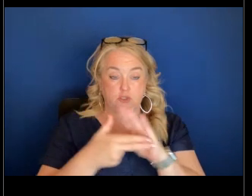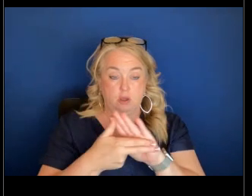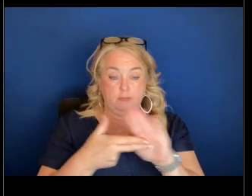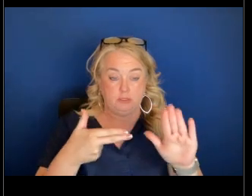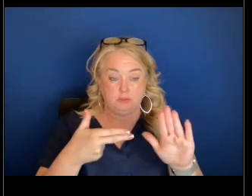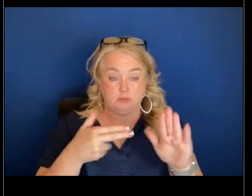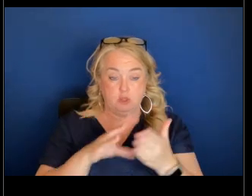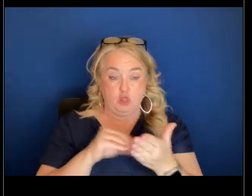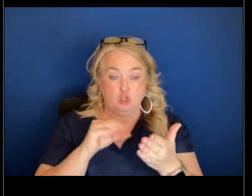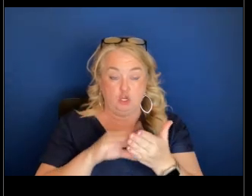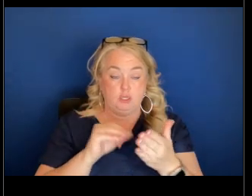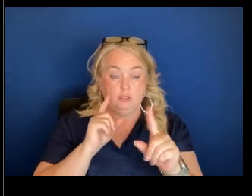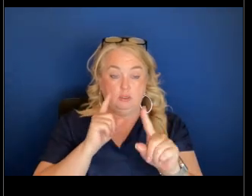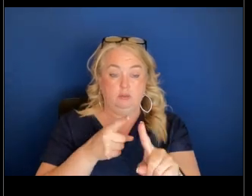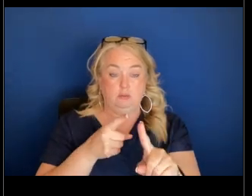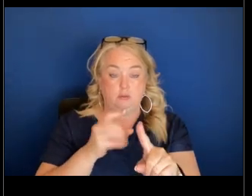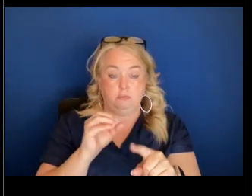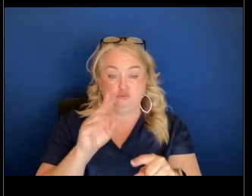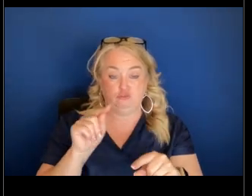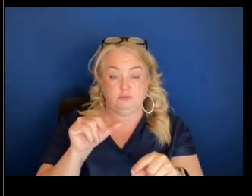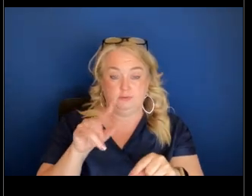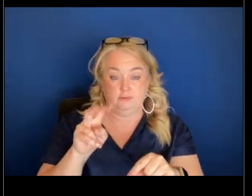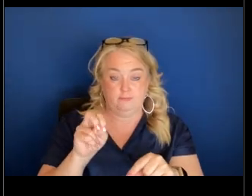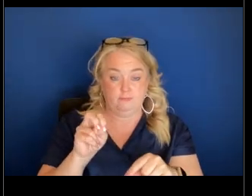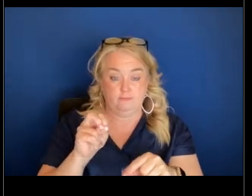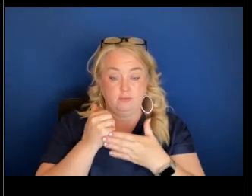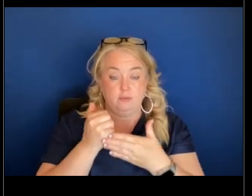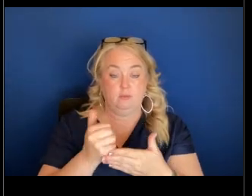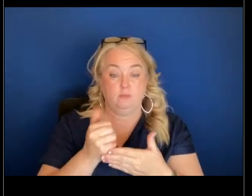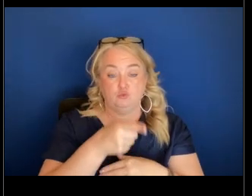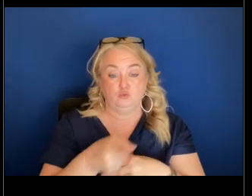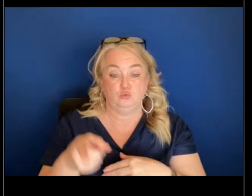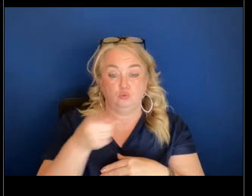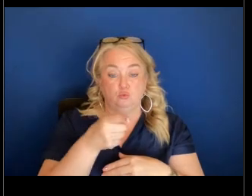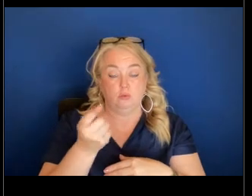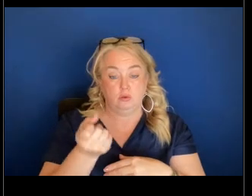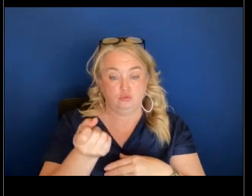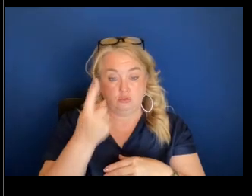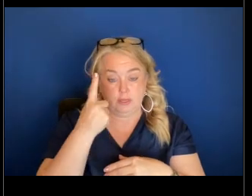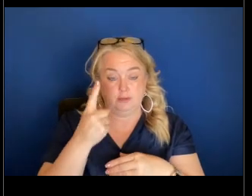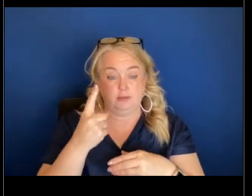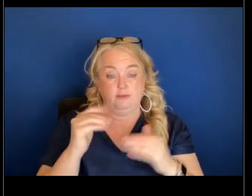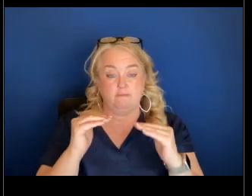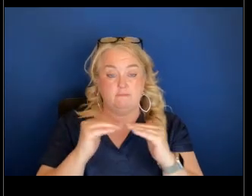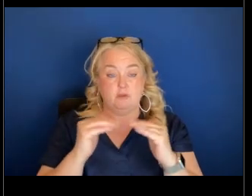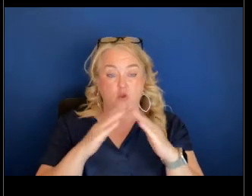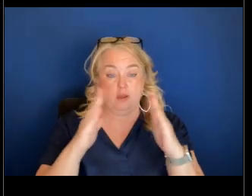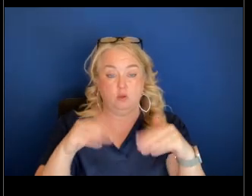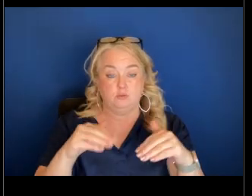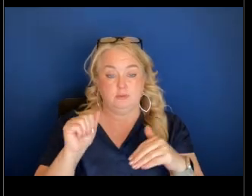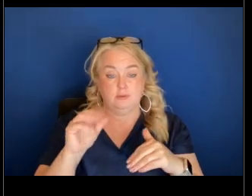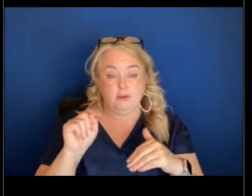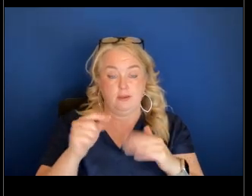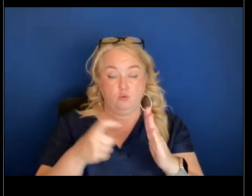and learning objectives to help you understand Fair Housing Act Requirement 2,